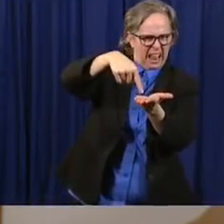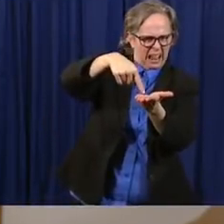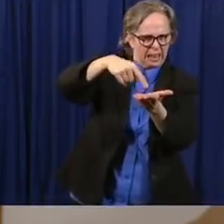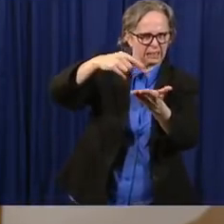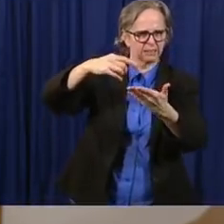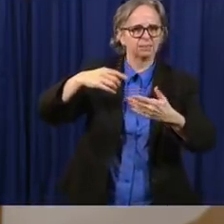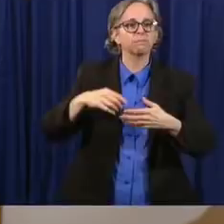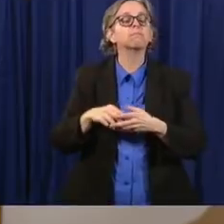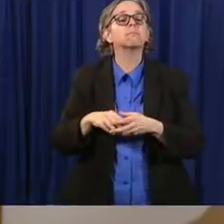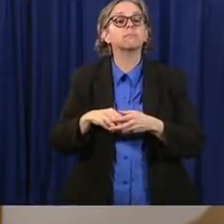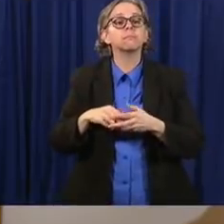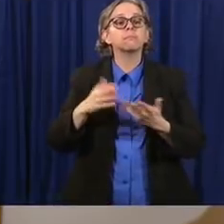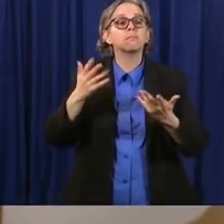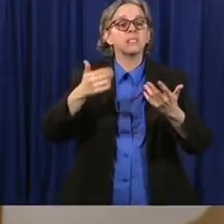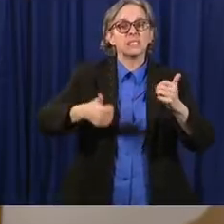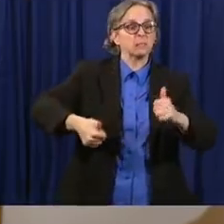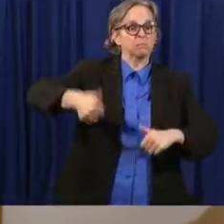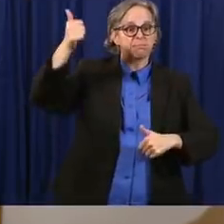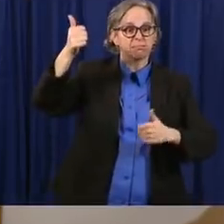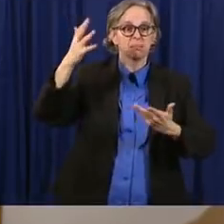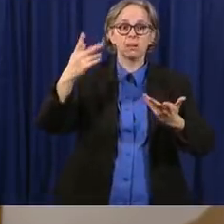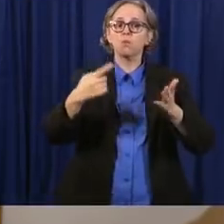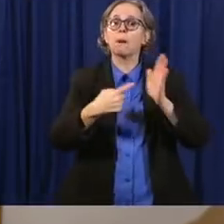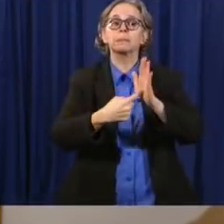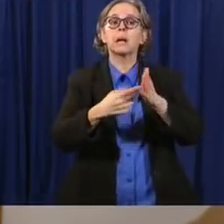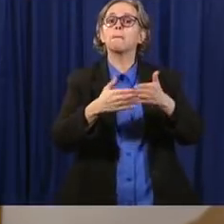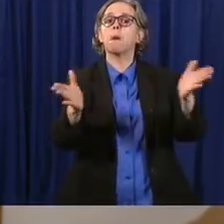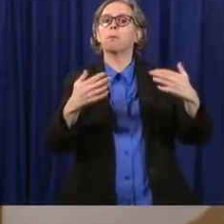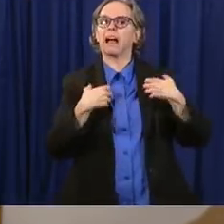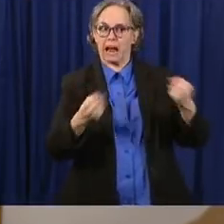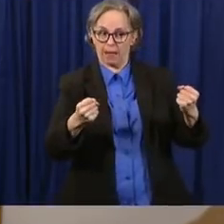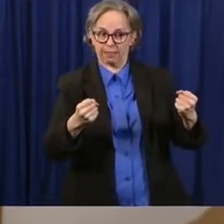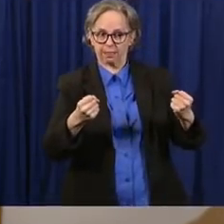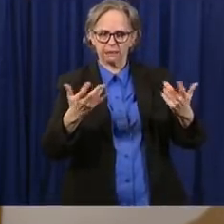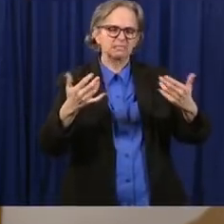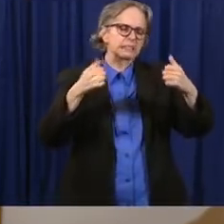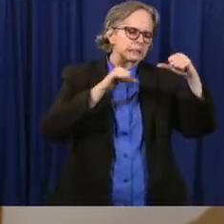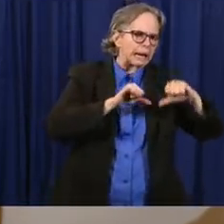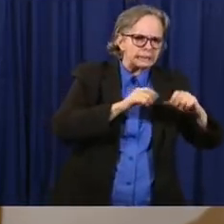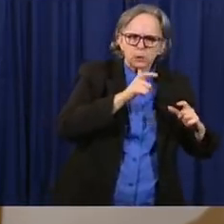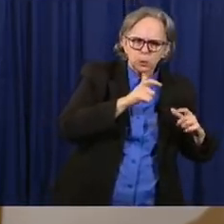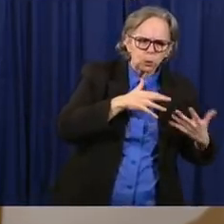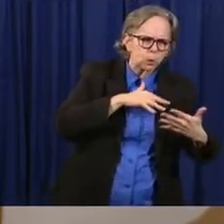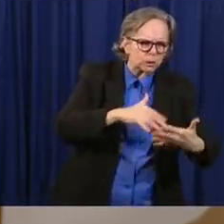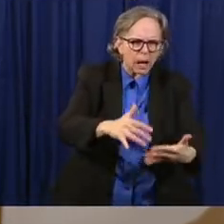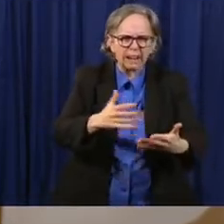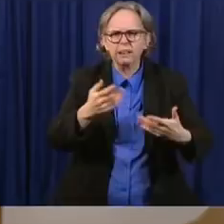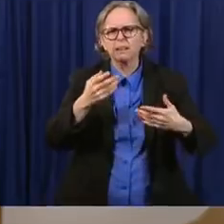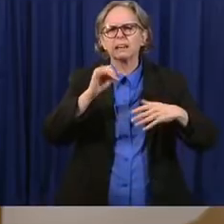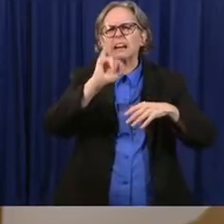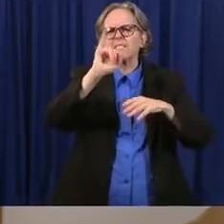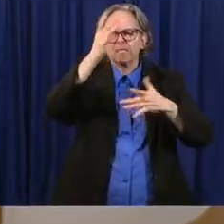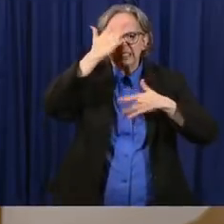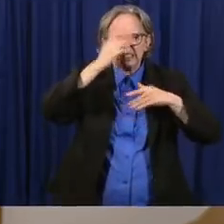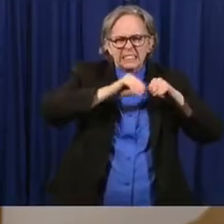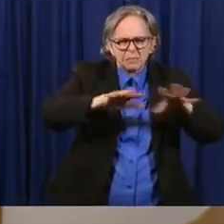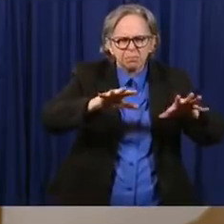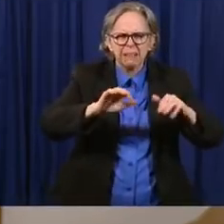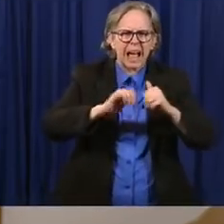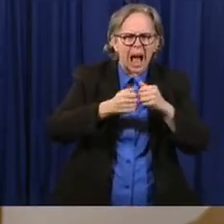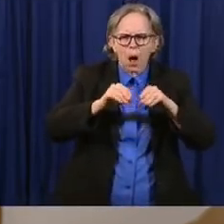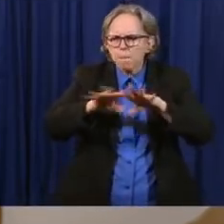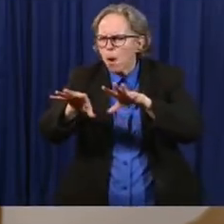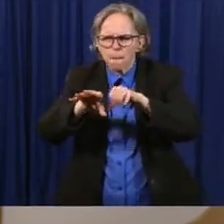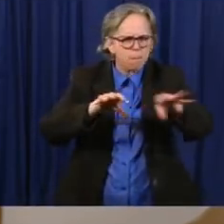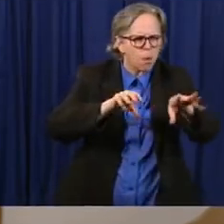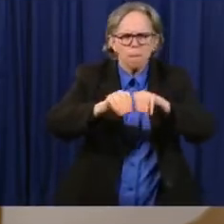health epidemiologists, scientists who study infectious diseases and their spread. The